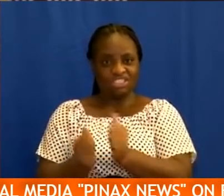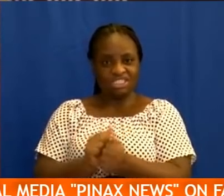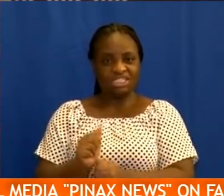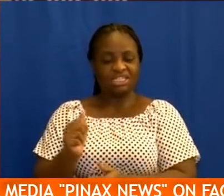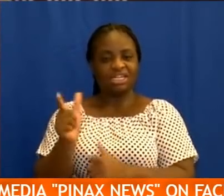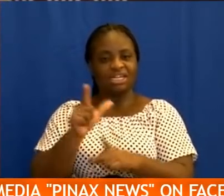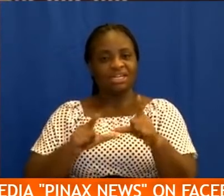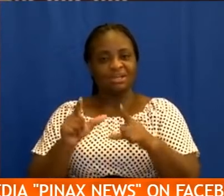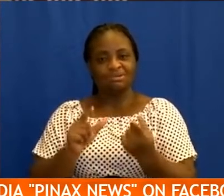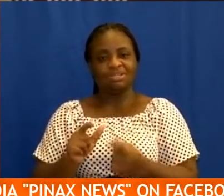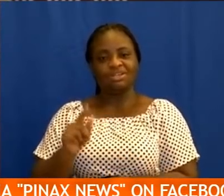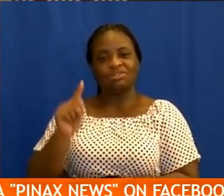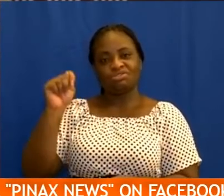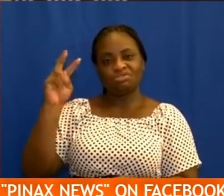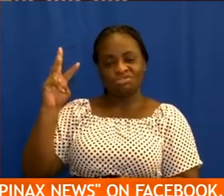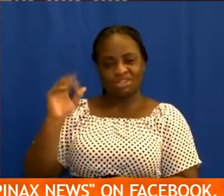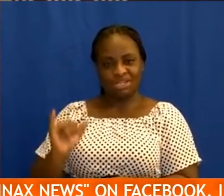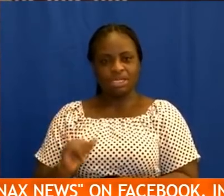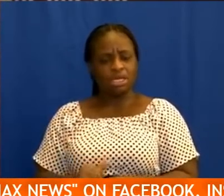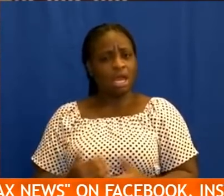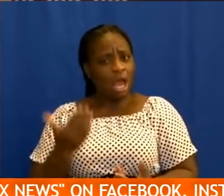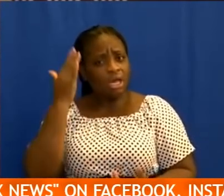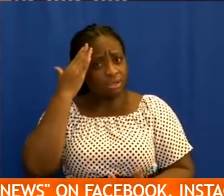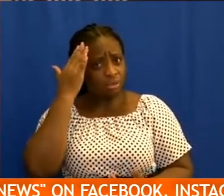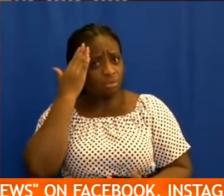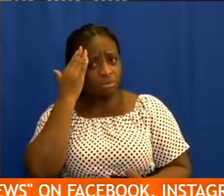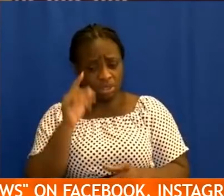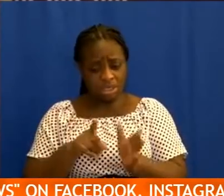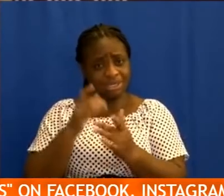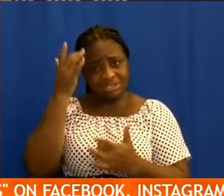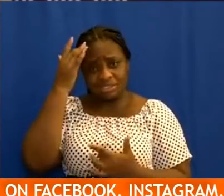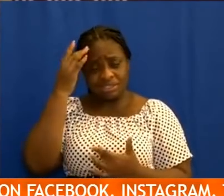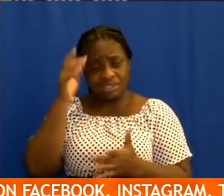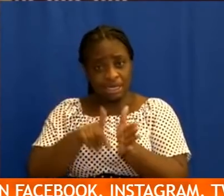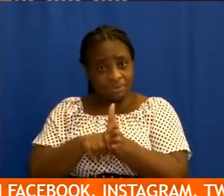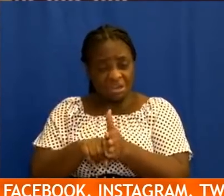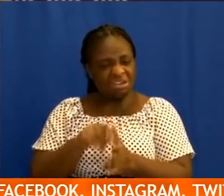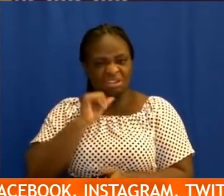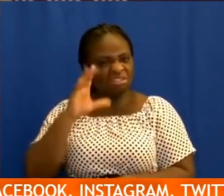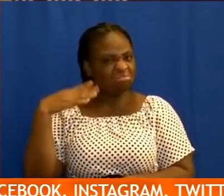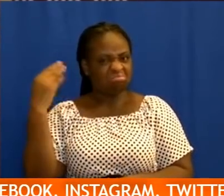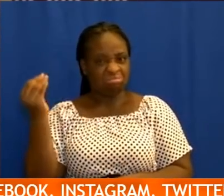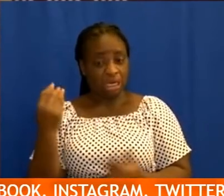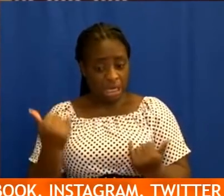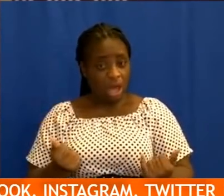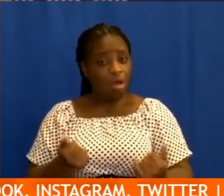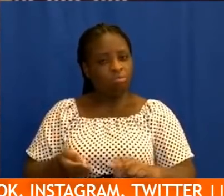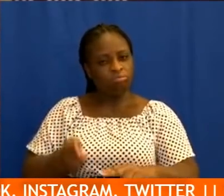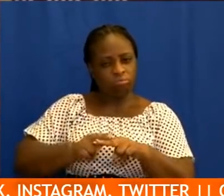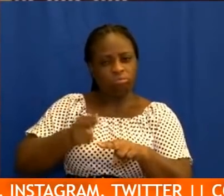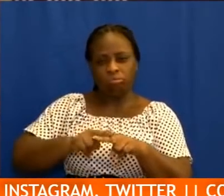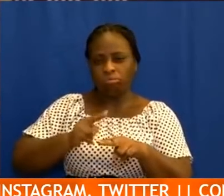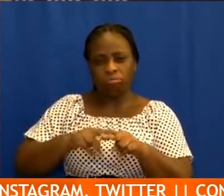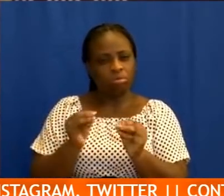Enyano, makese yare enyankoye. E mane